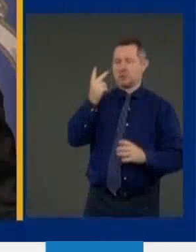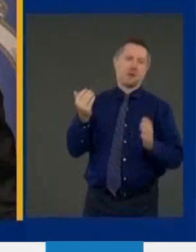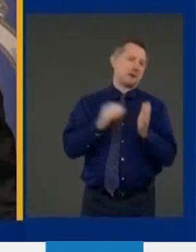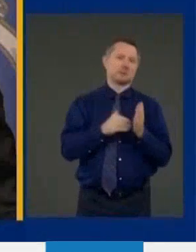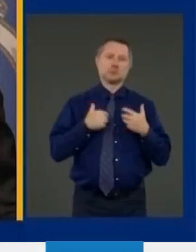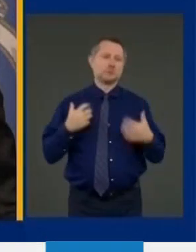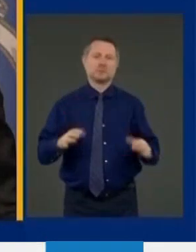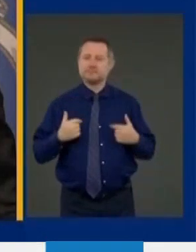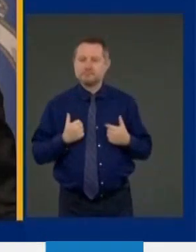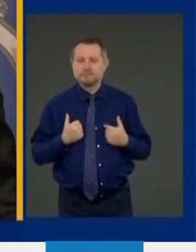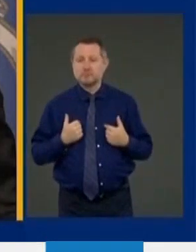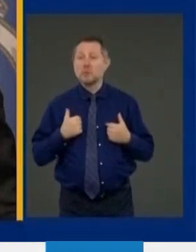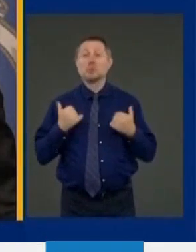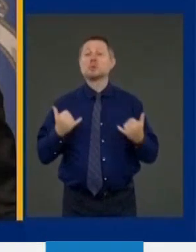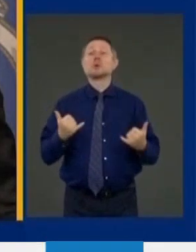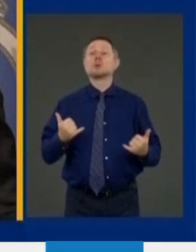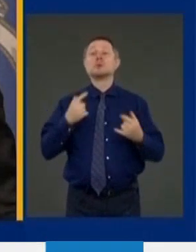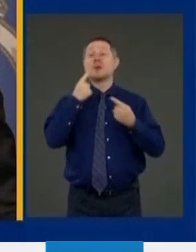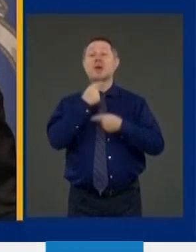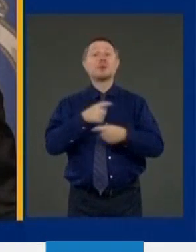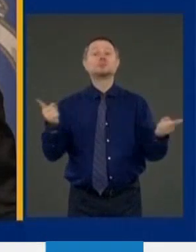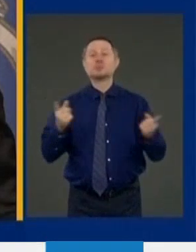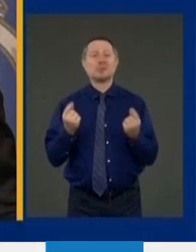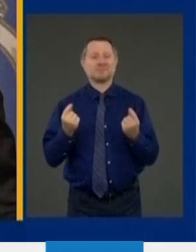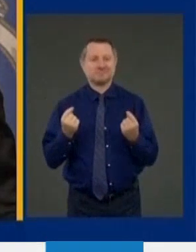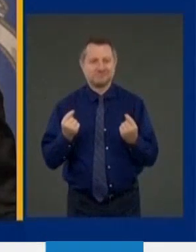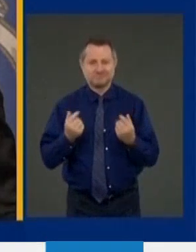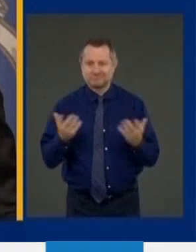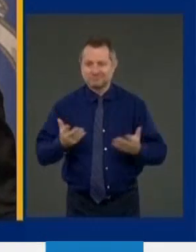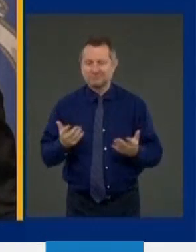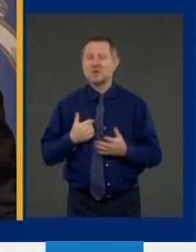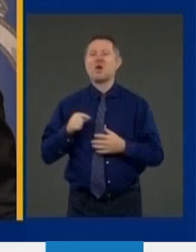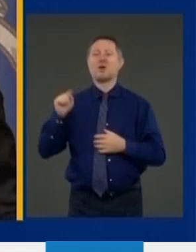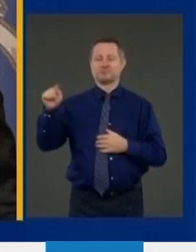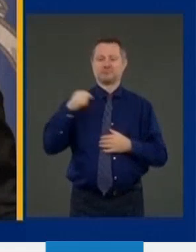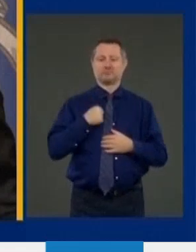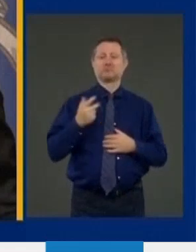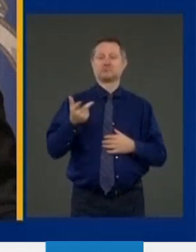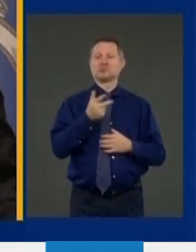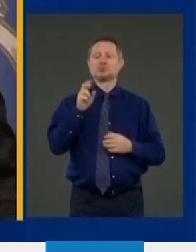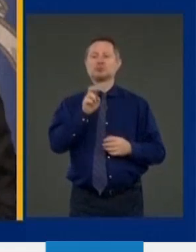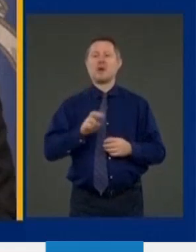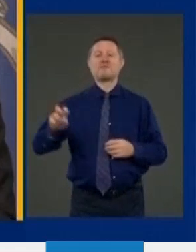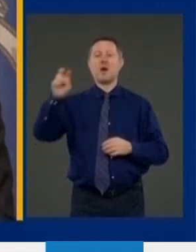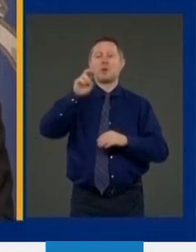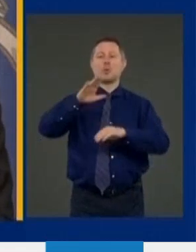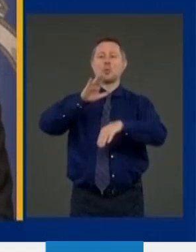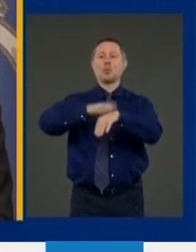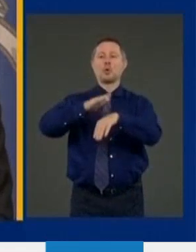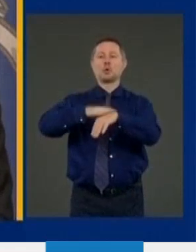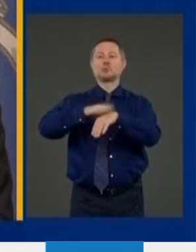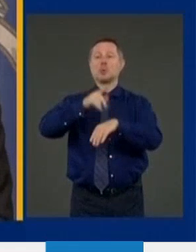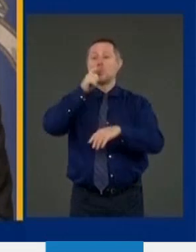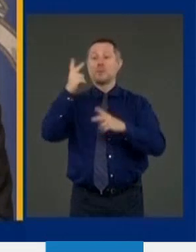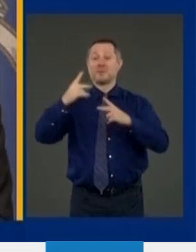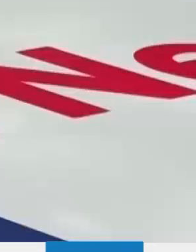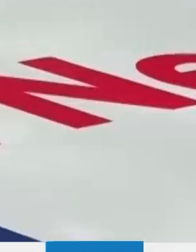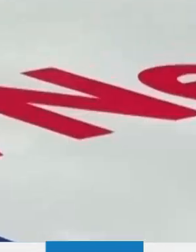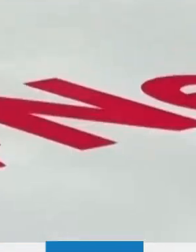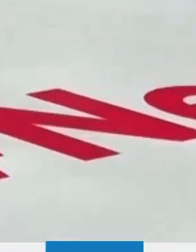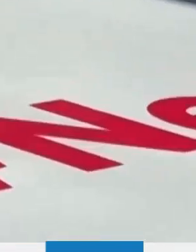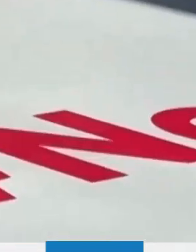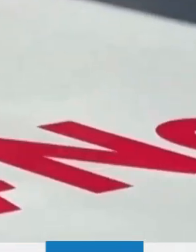We're announcing today a joint travel advisory. New York, New Jersey, and Connecticut announcing